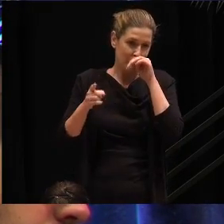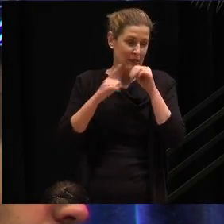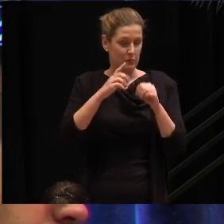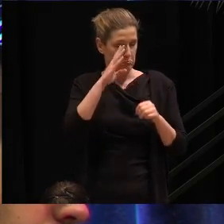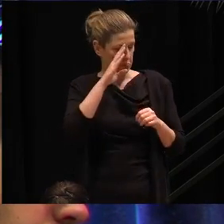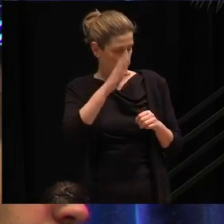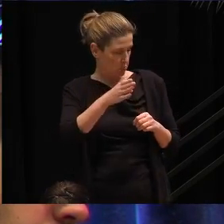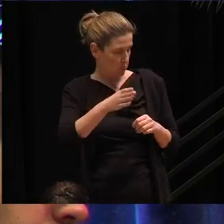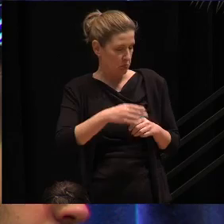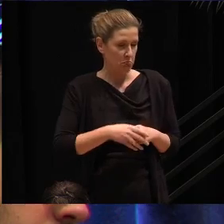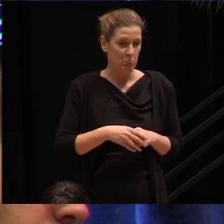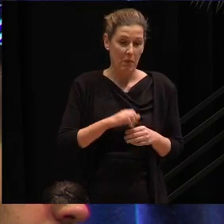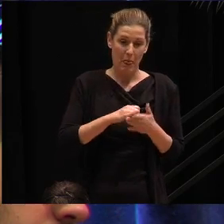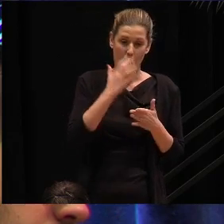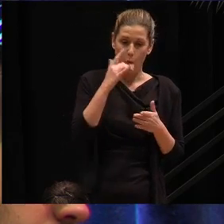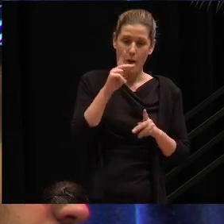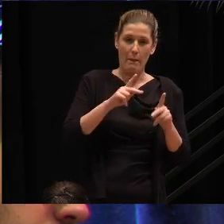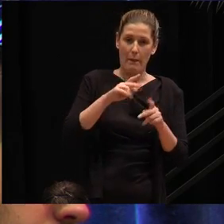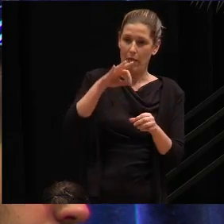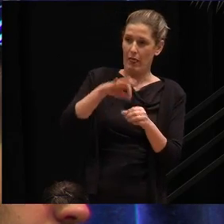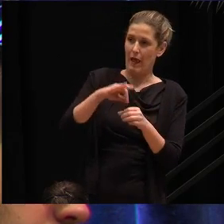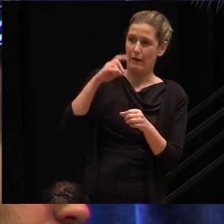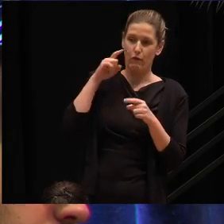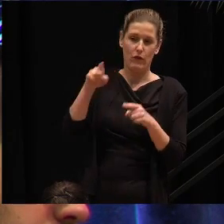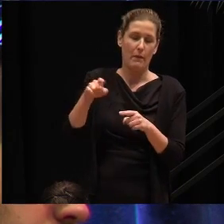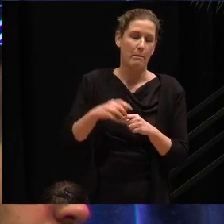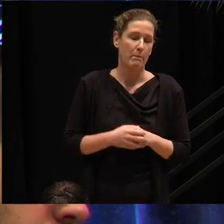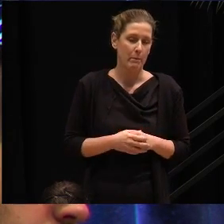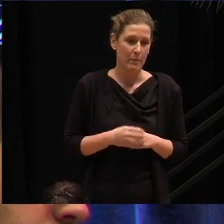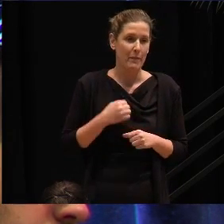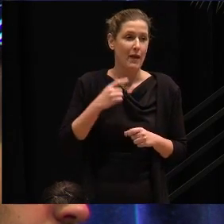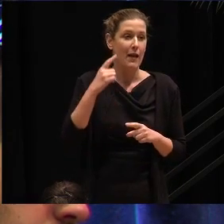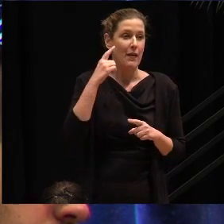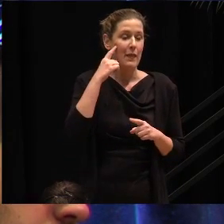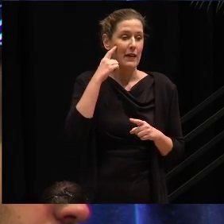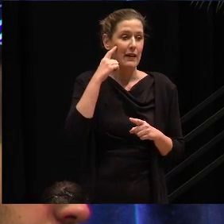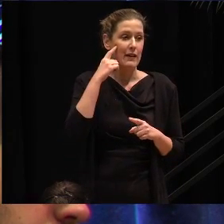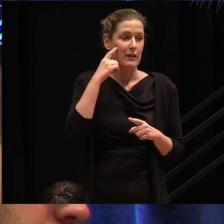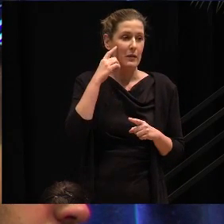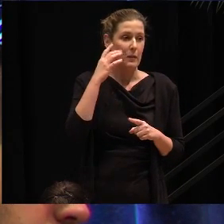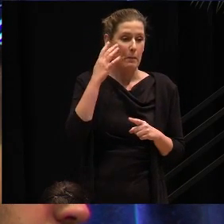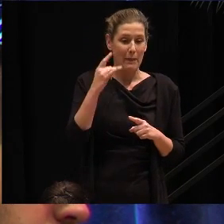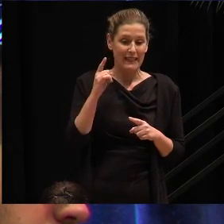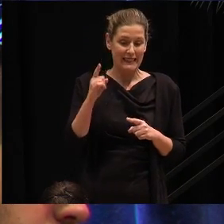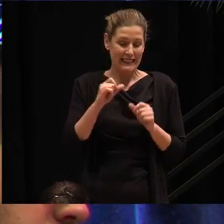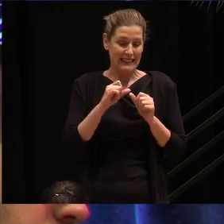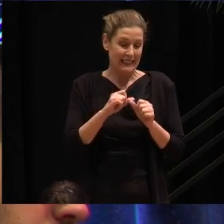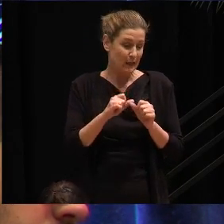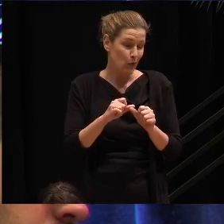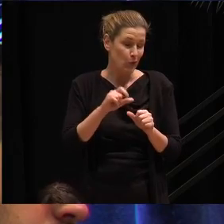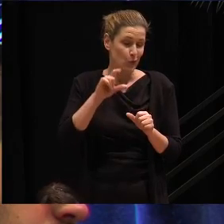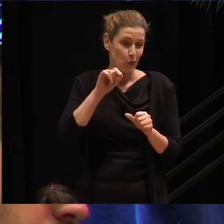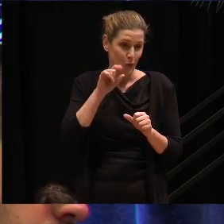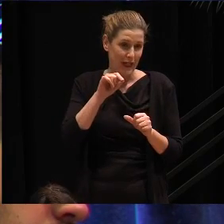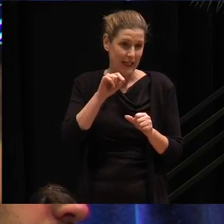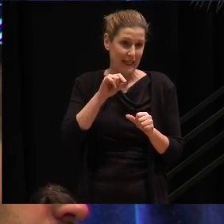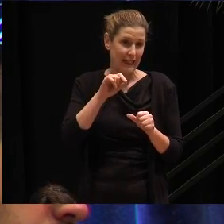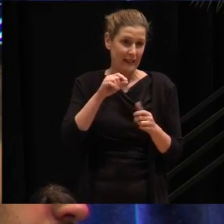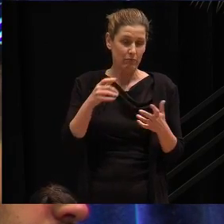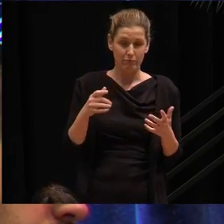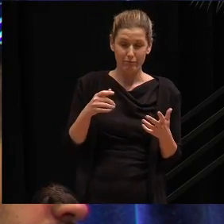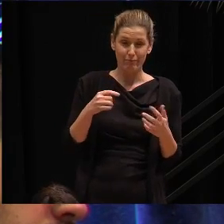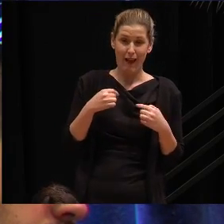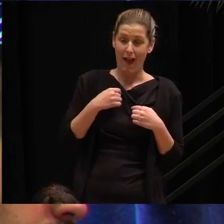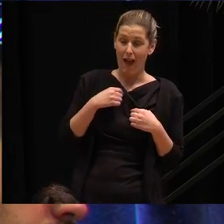elected. And I think that the fact that he continues to tweet, am I a